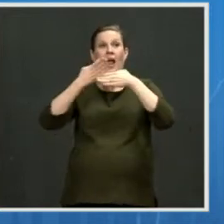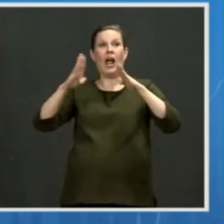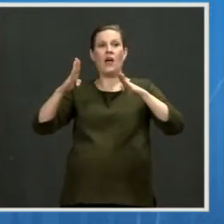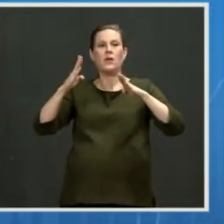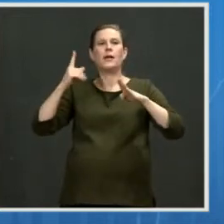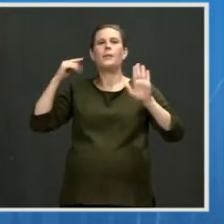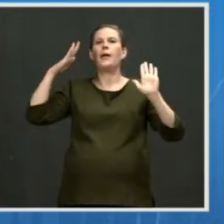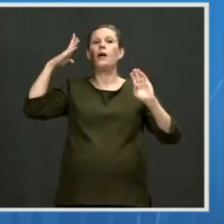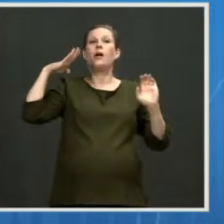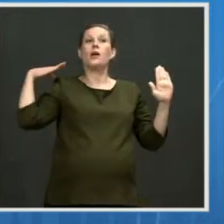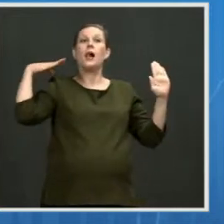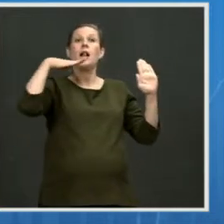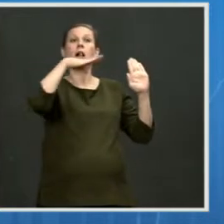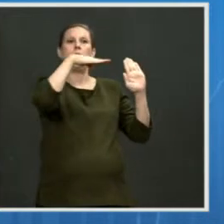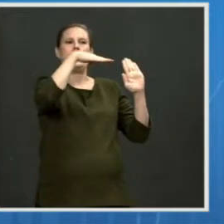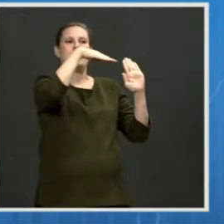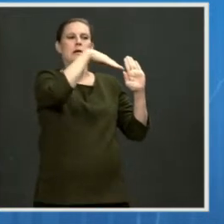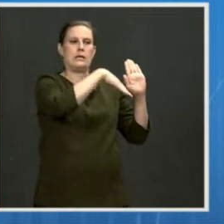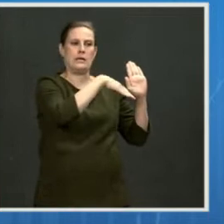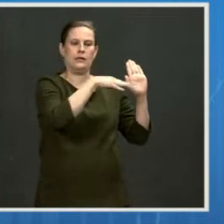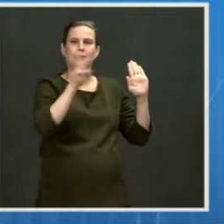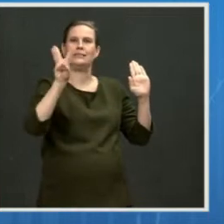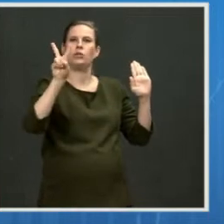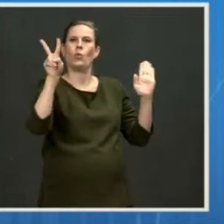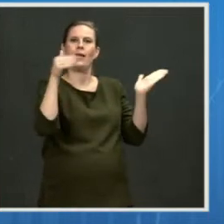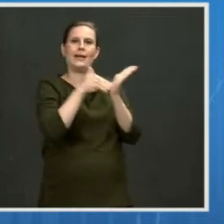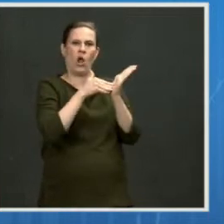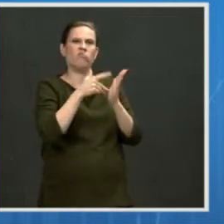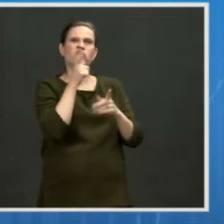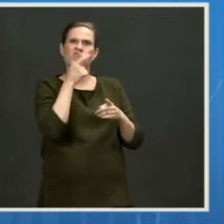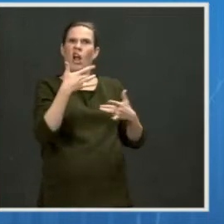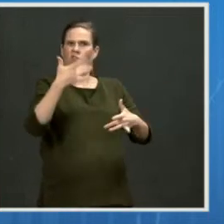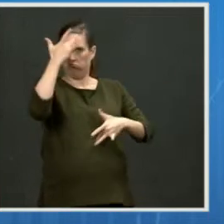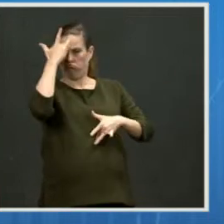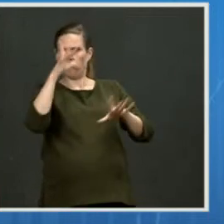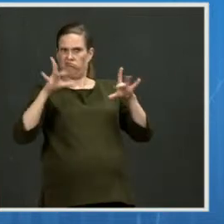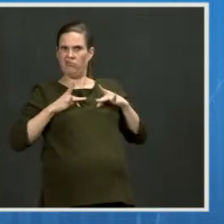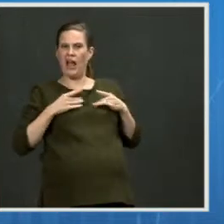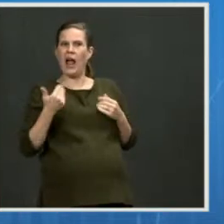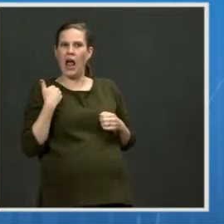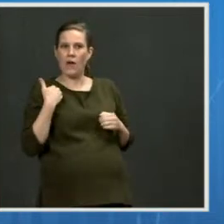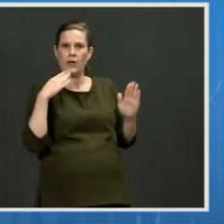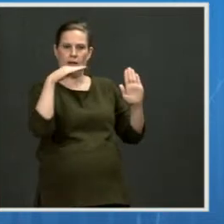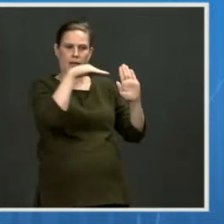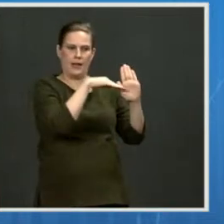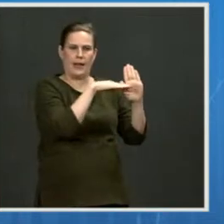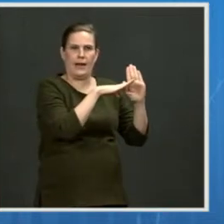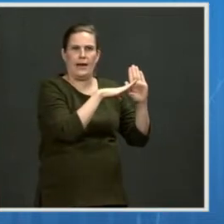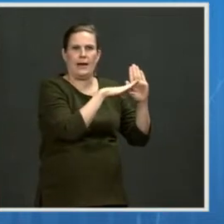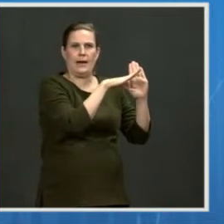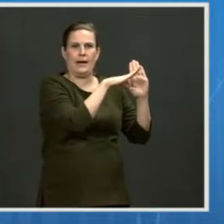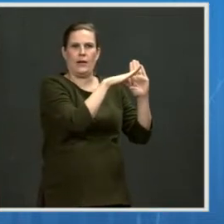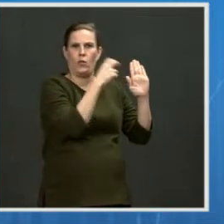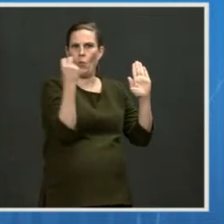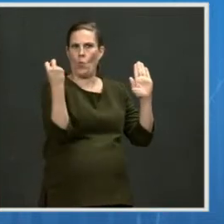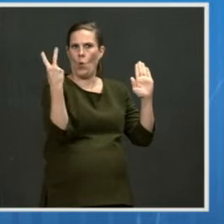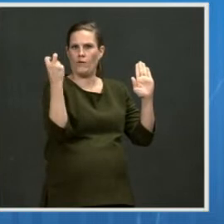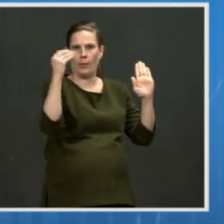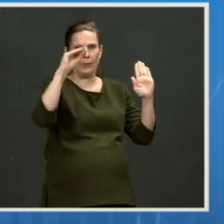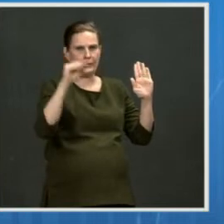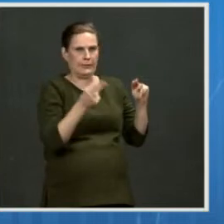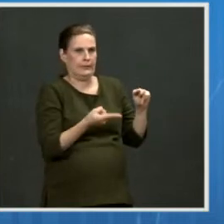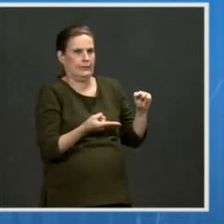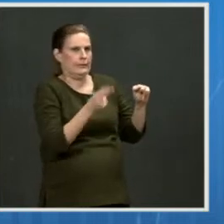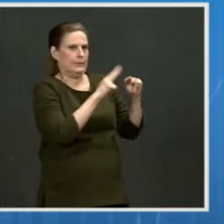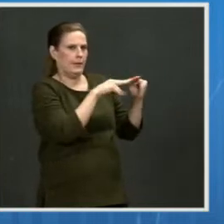cases per day. We continue to see an increase, and this is almost a 12% increase from the 7-day period